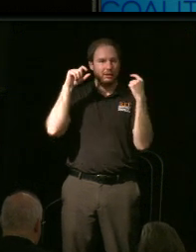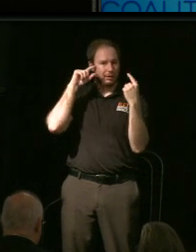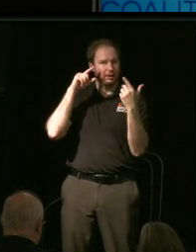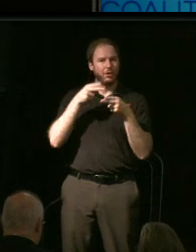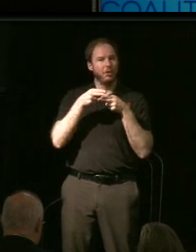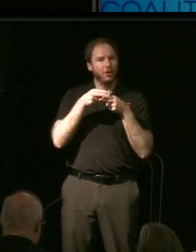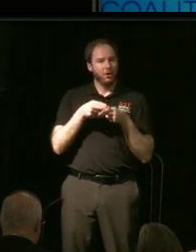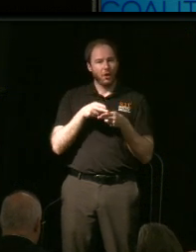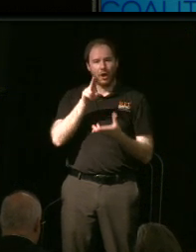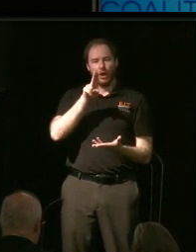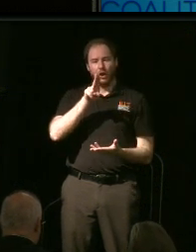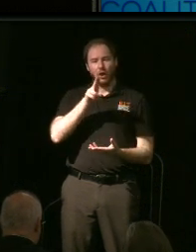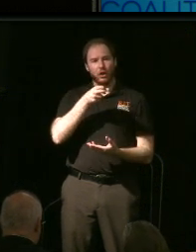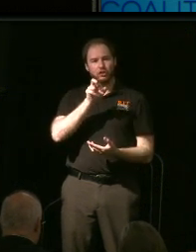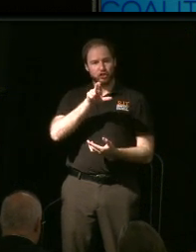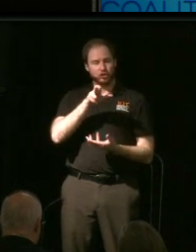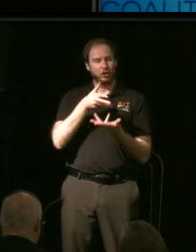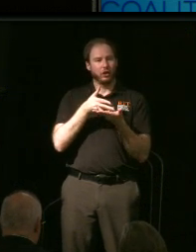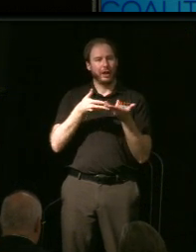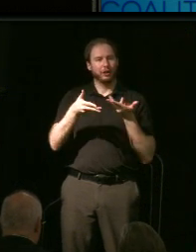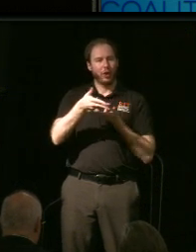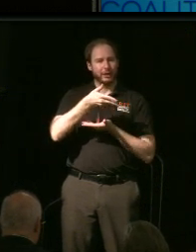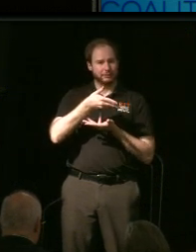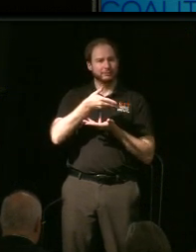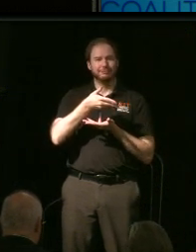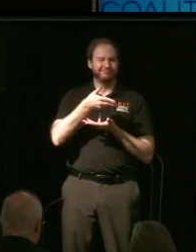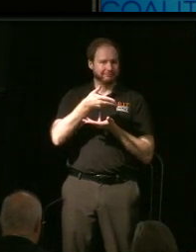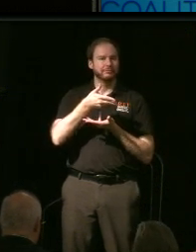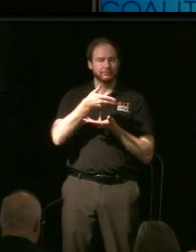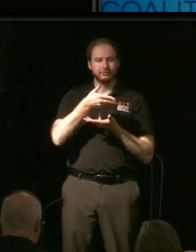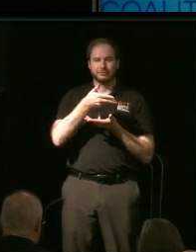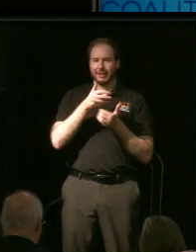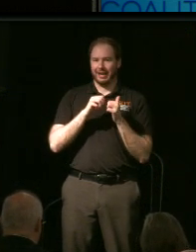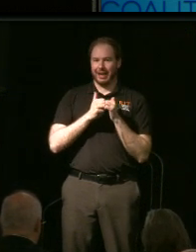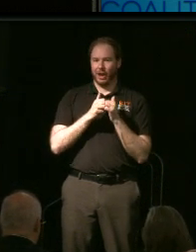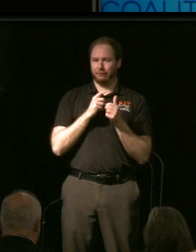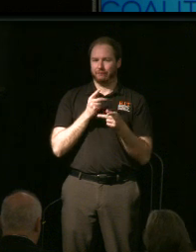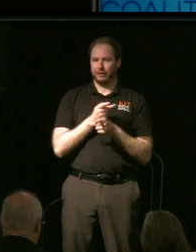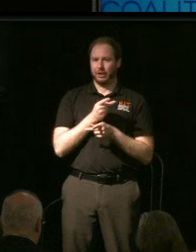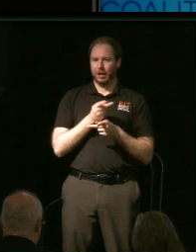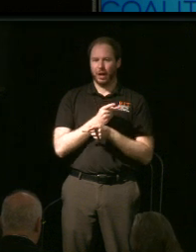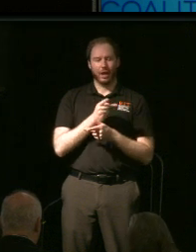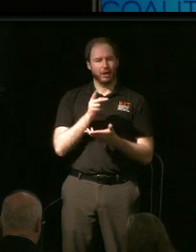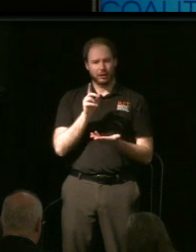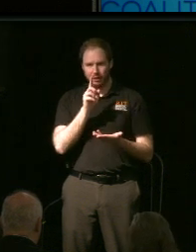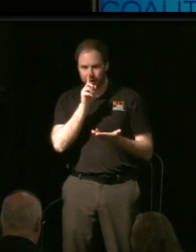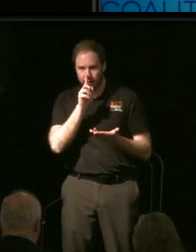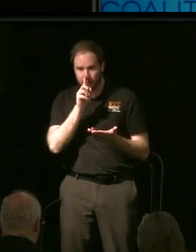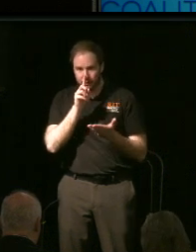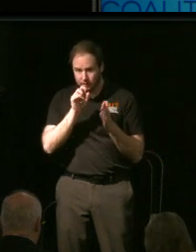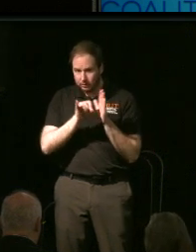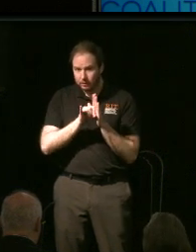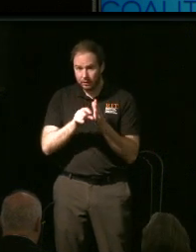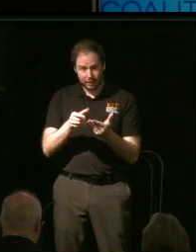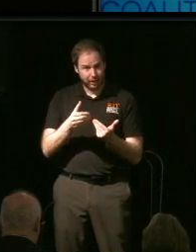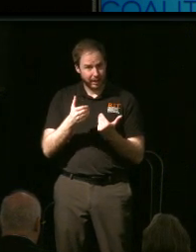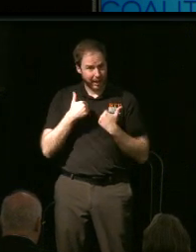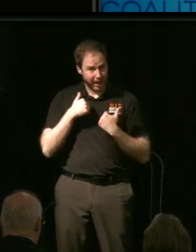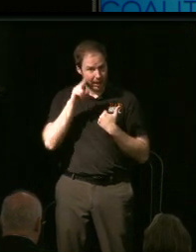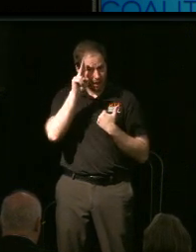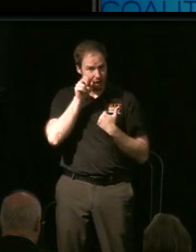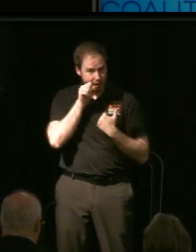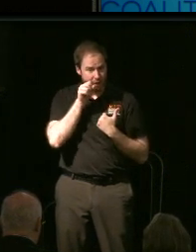something called an Usher interactome. And that has a lot to do with trying to figure out whether somebody actually has